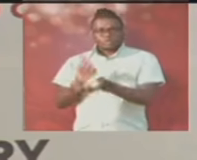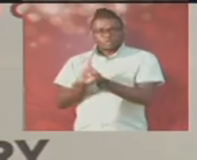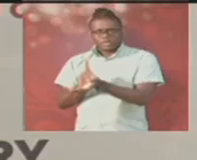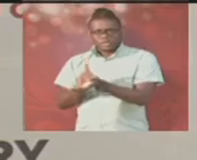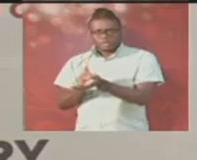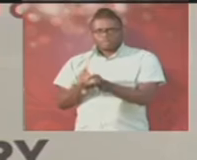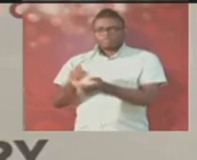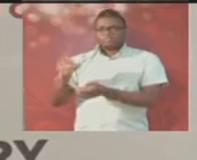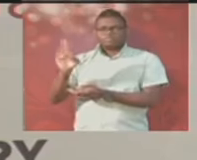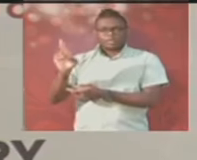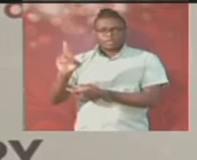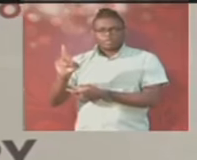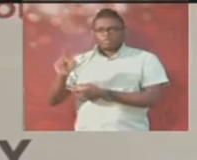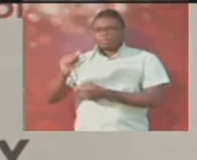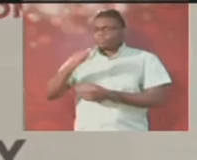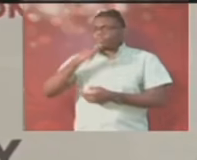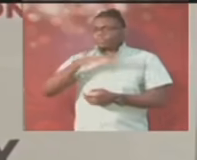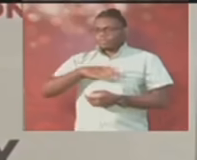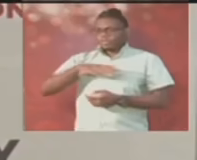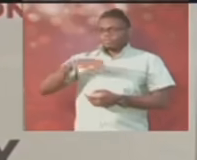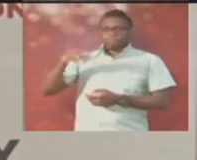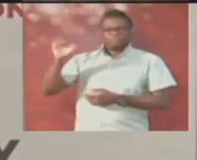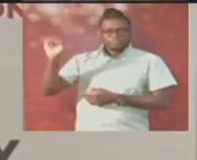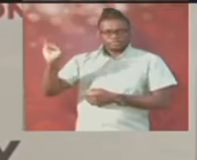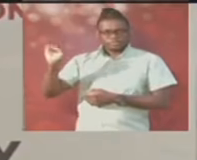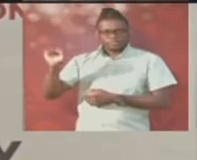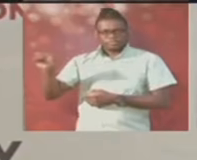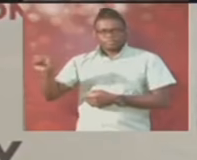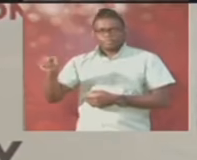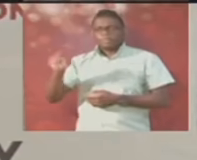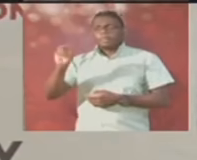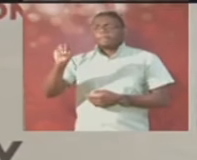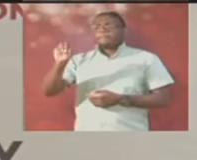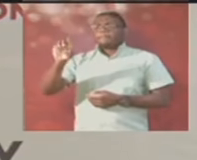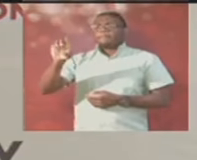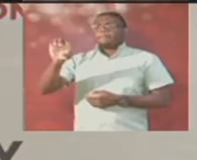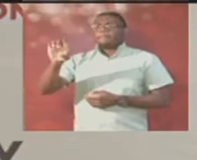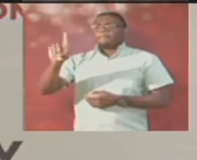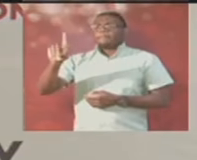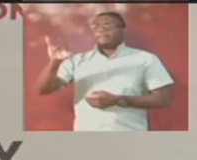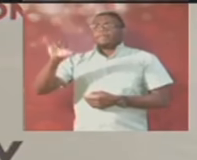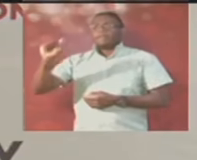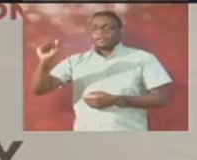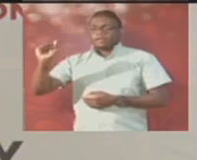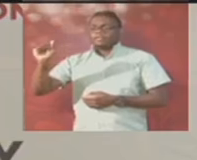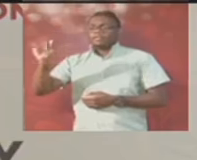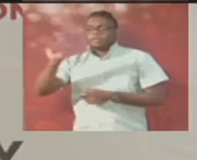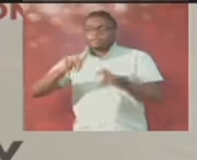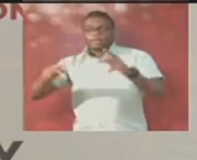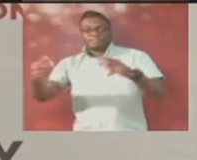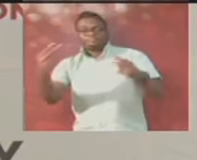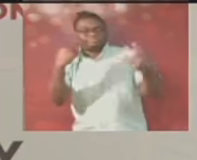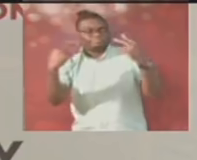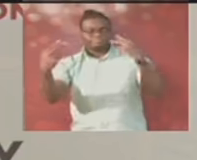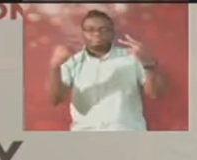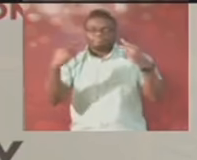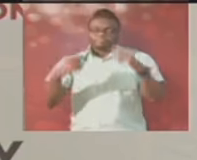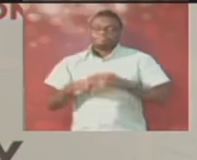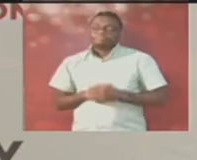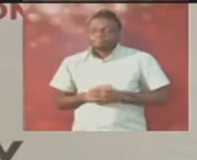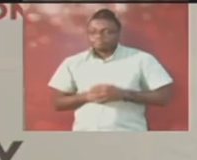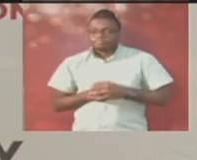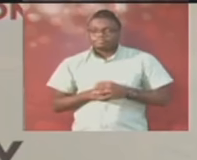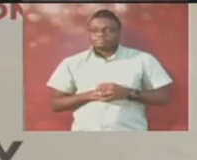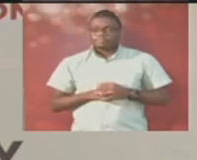C Ramsey. Good morning to members of the media and members of the viewing and listening public. I'm aware that we did have some